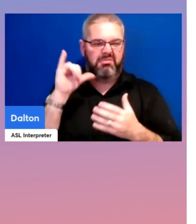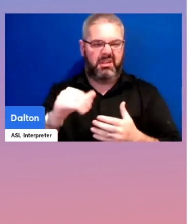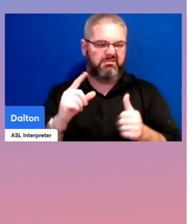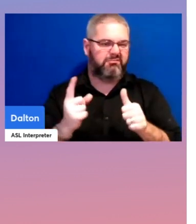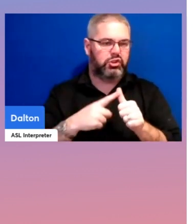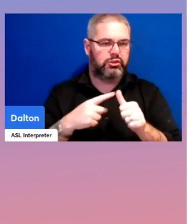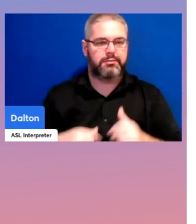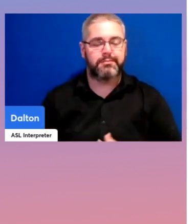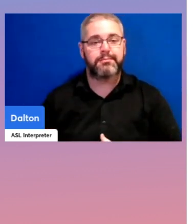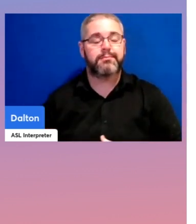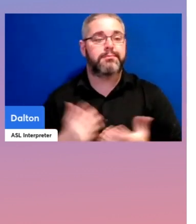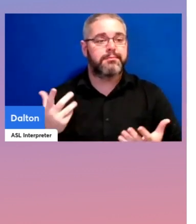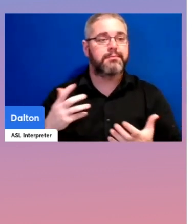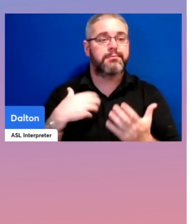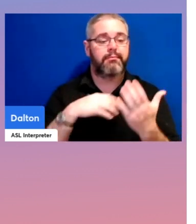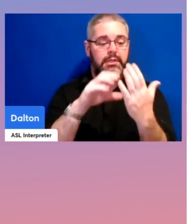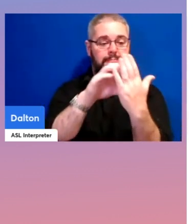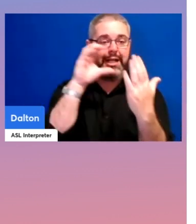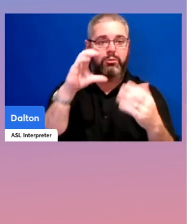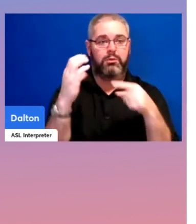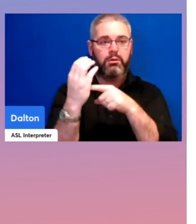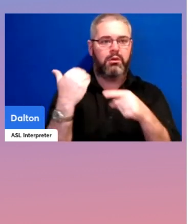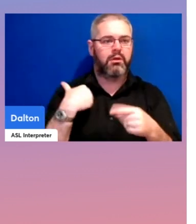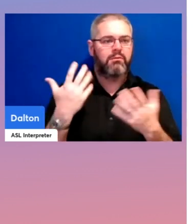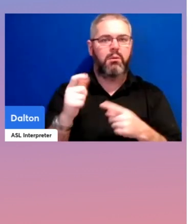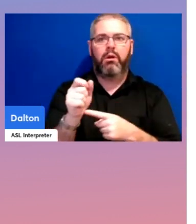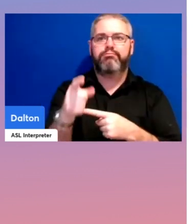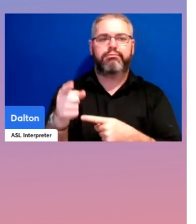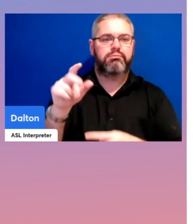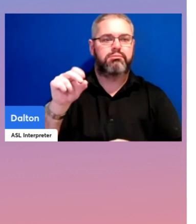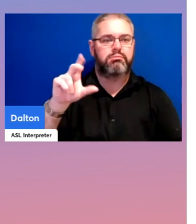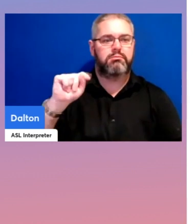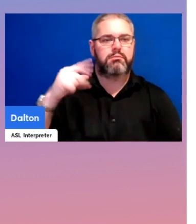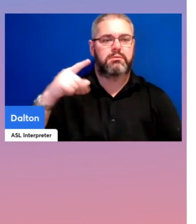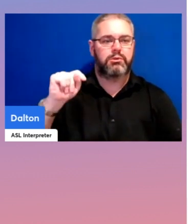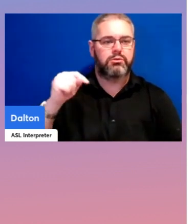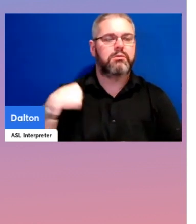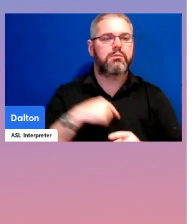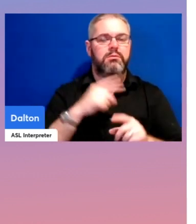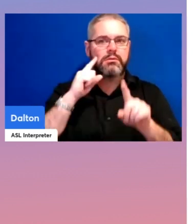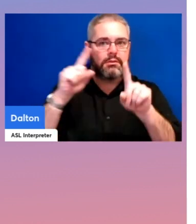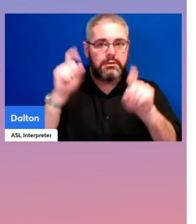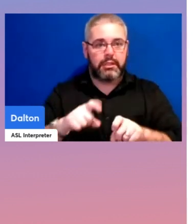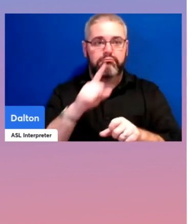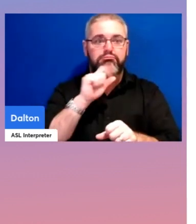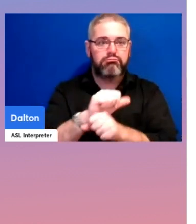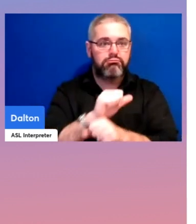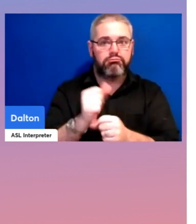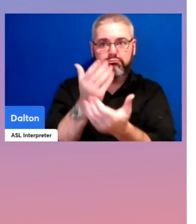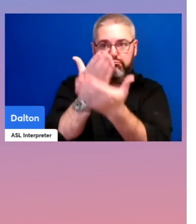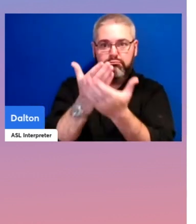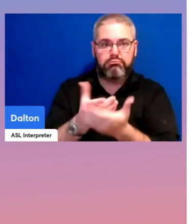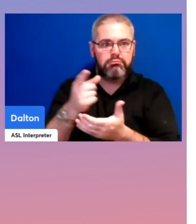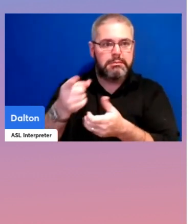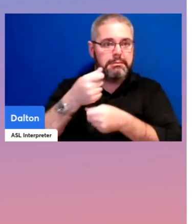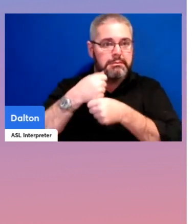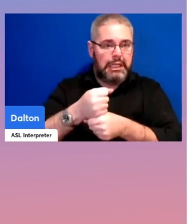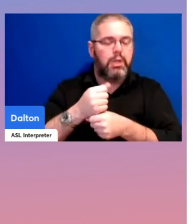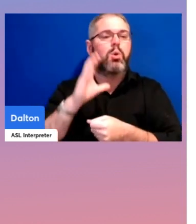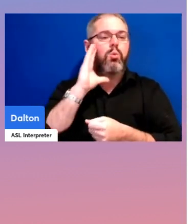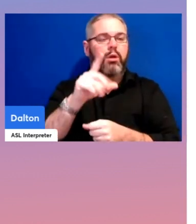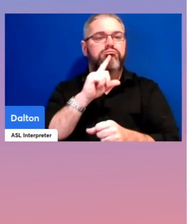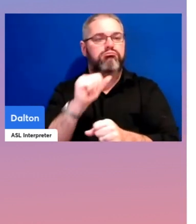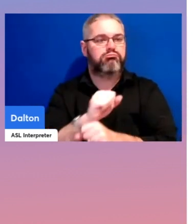Our modules might have outputs, so we want to have tests to validate output that our module is producing so that it fulfills